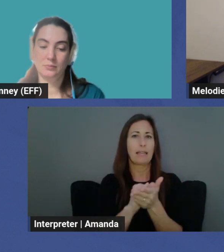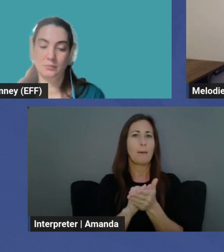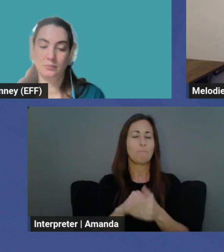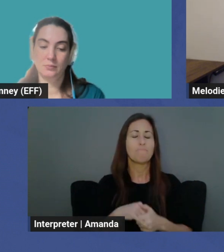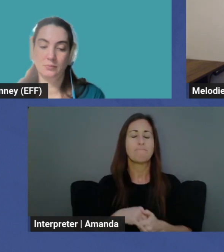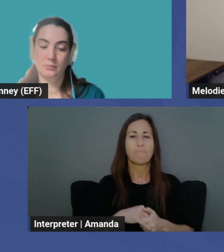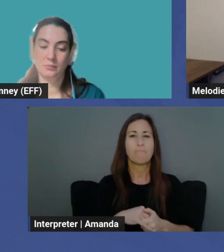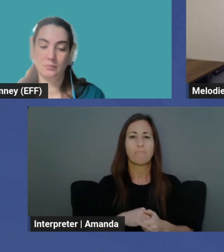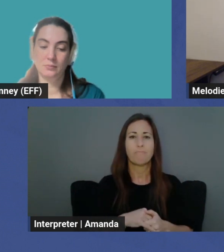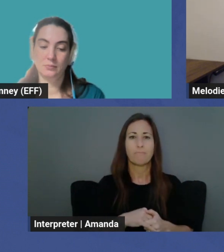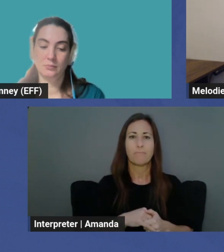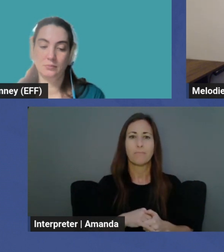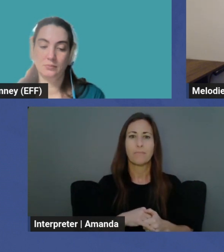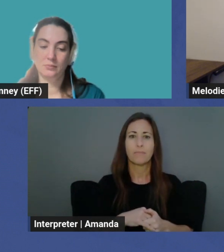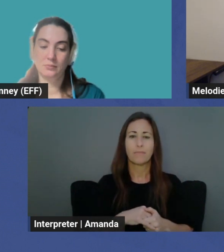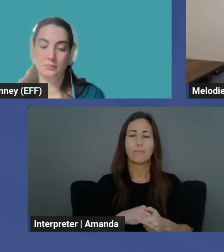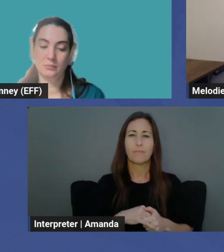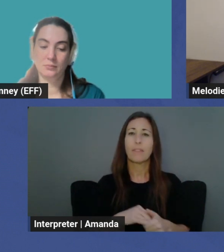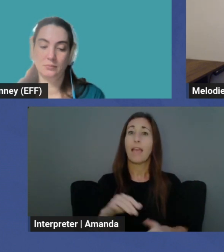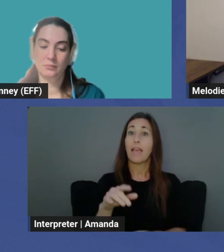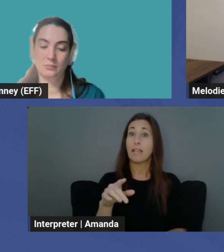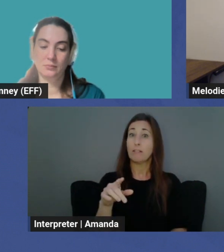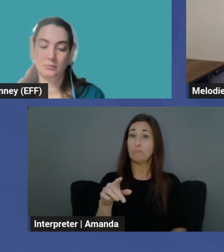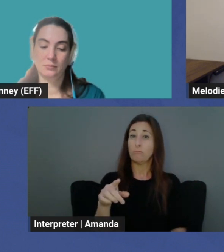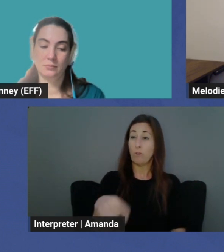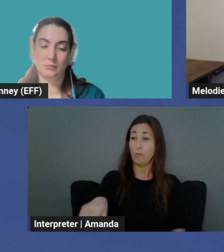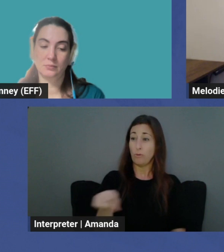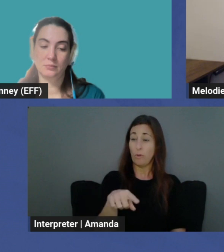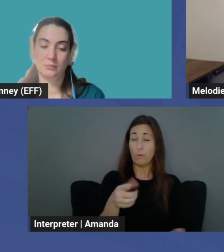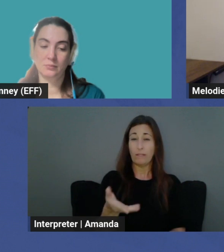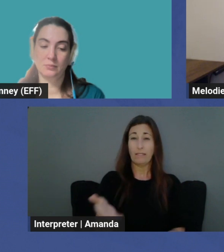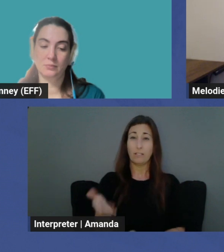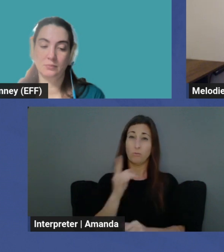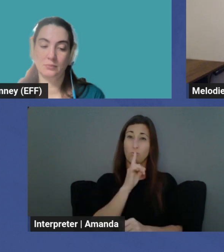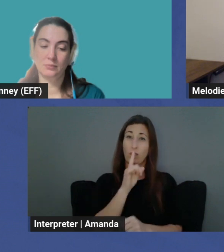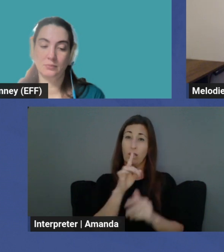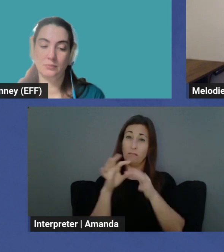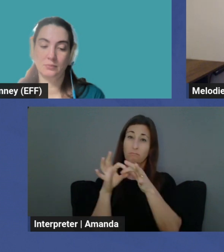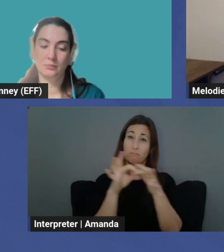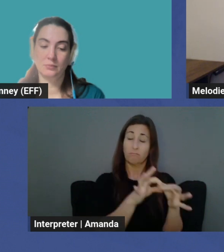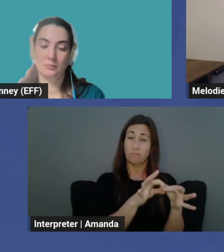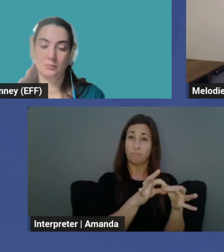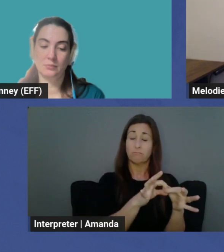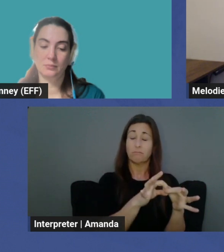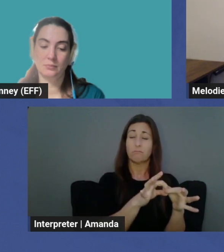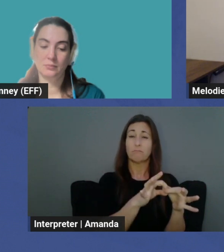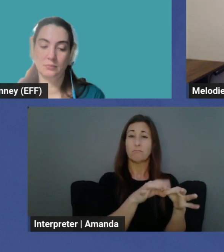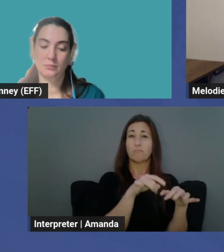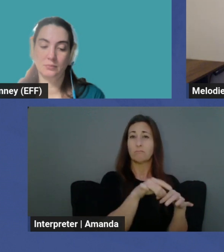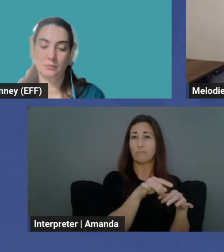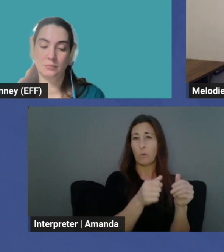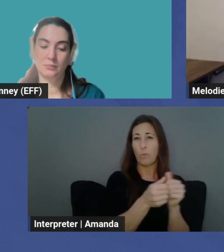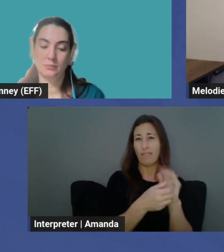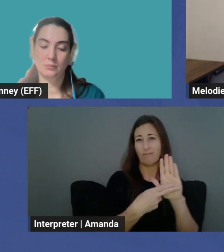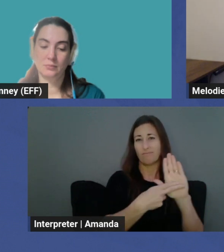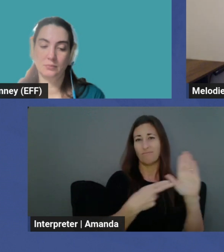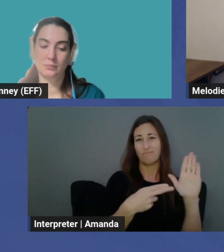And, those things are directly kind of related to the stigma